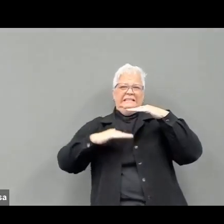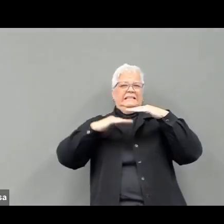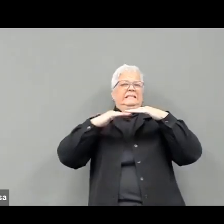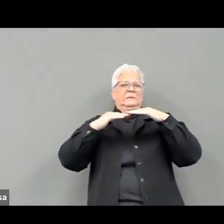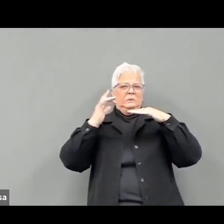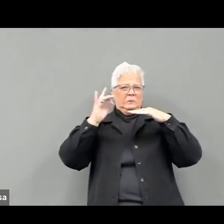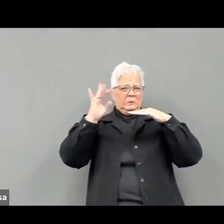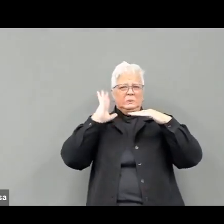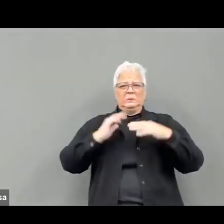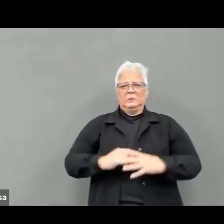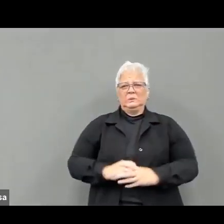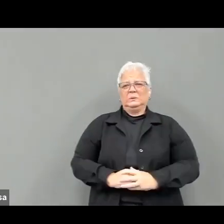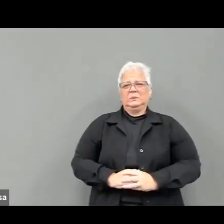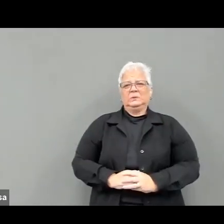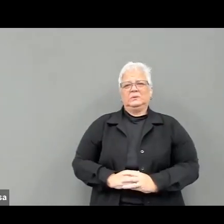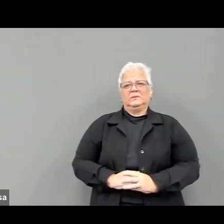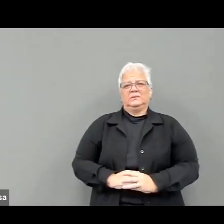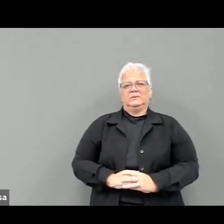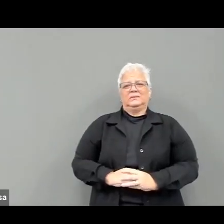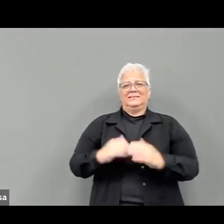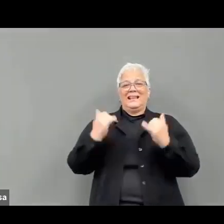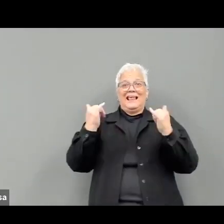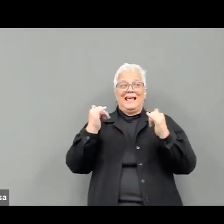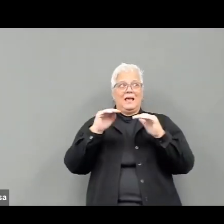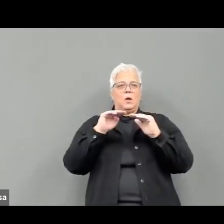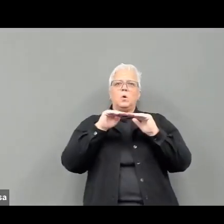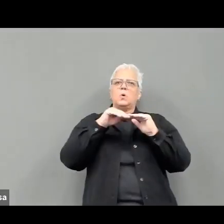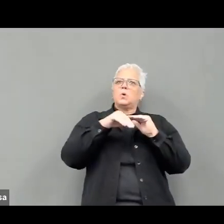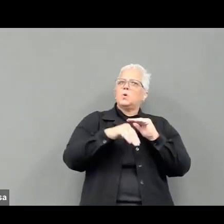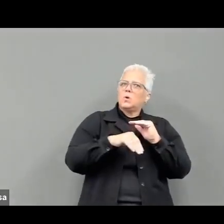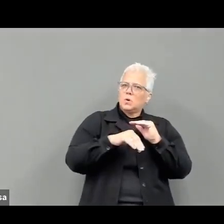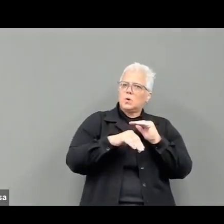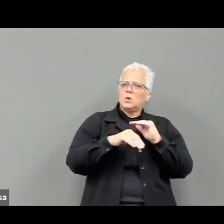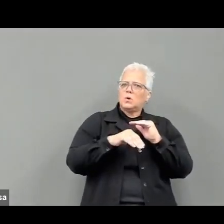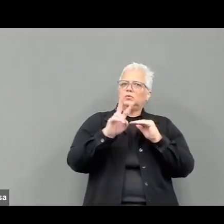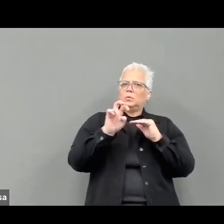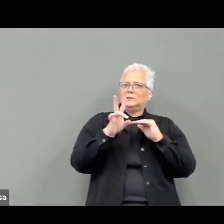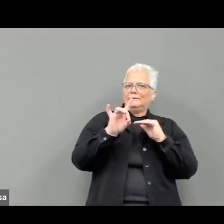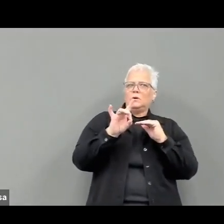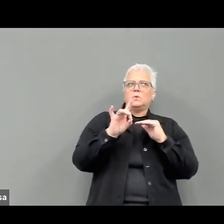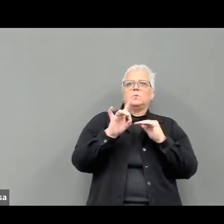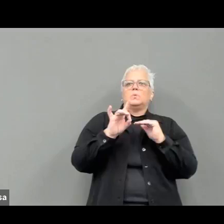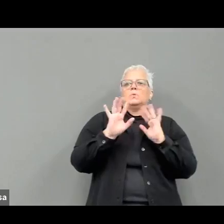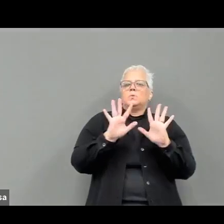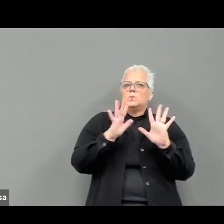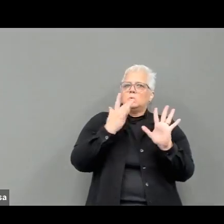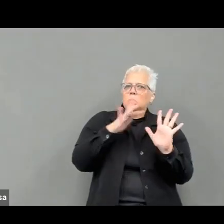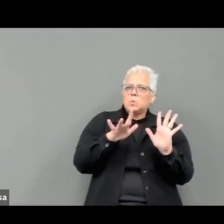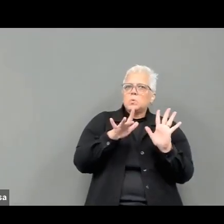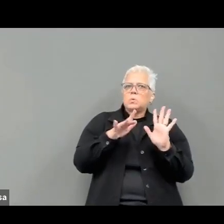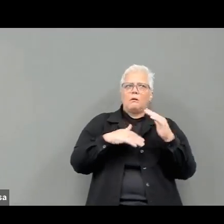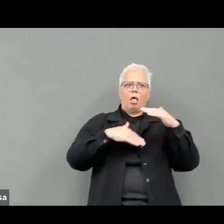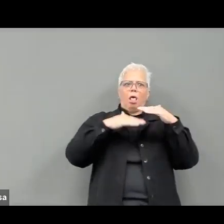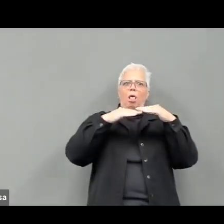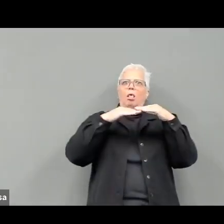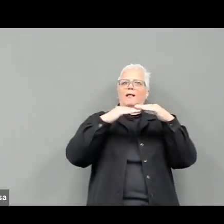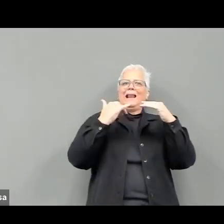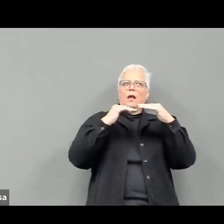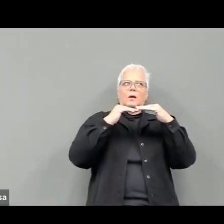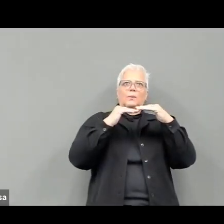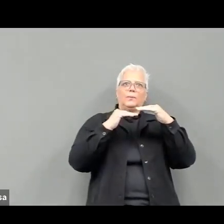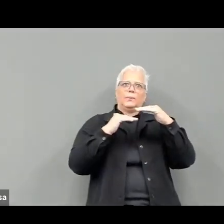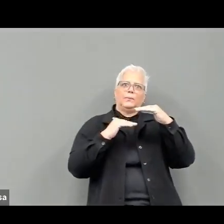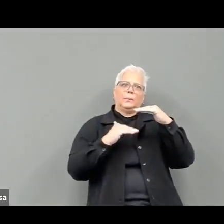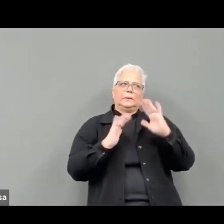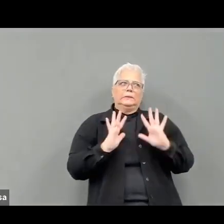really back to levels that we haven't seen since the beginning of November. I think the work that Tulsans are doing to slow